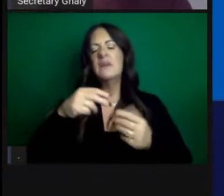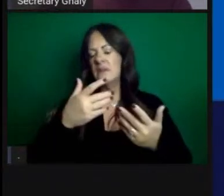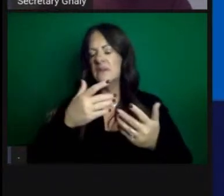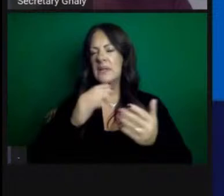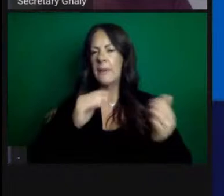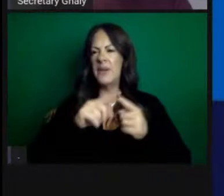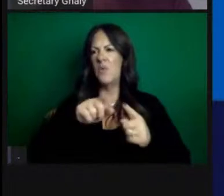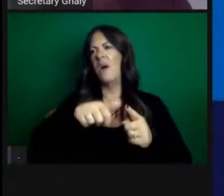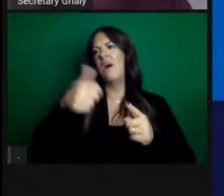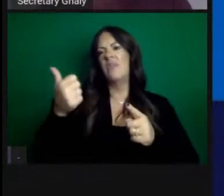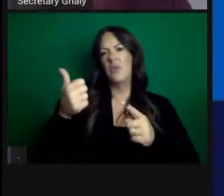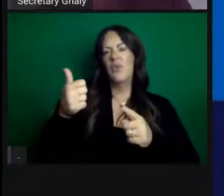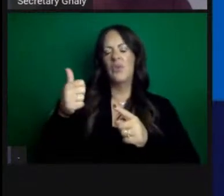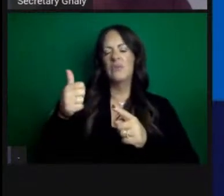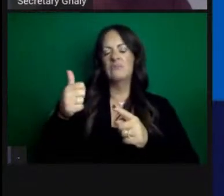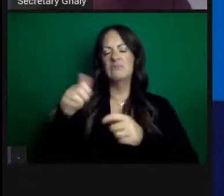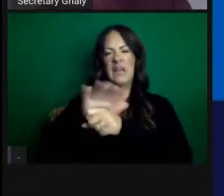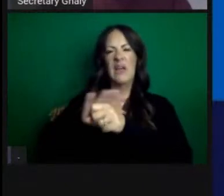over